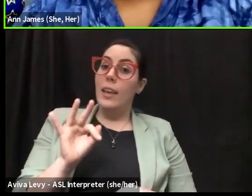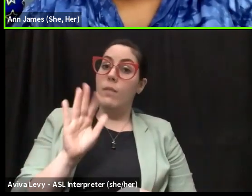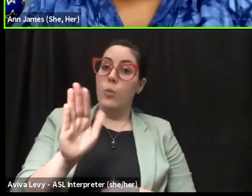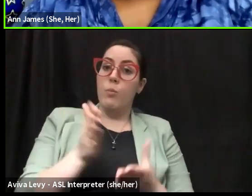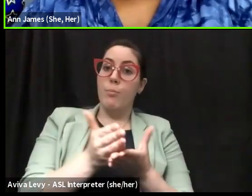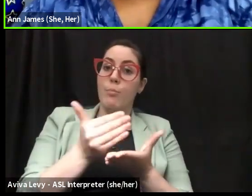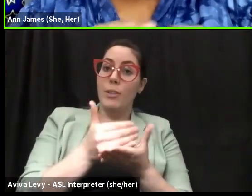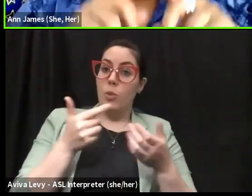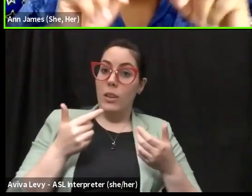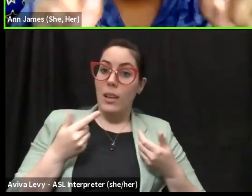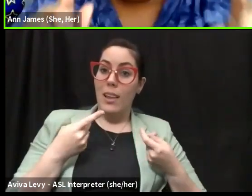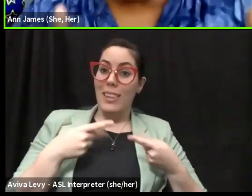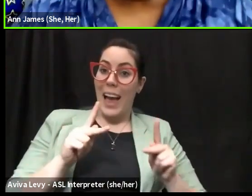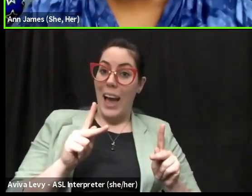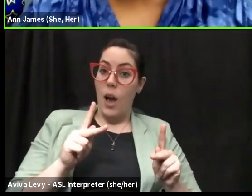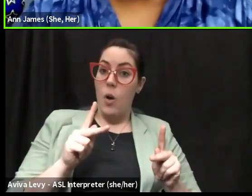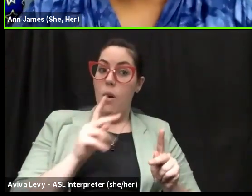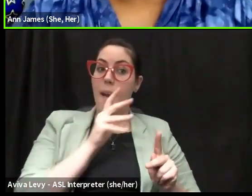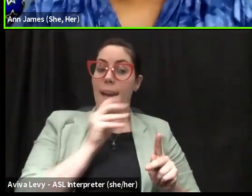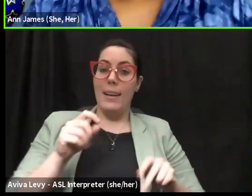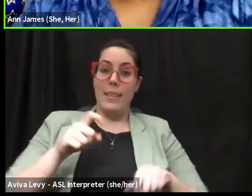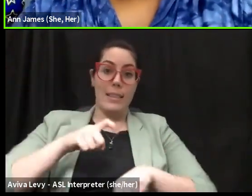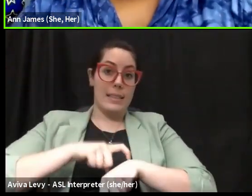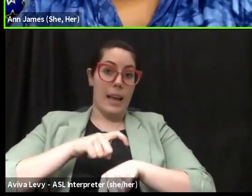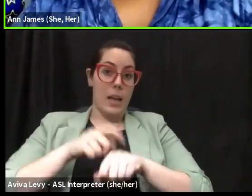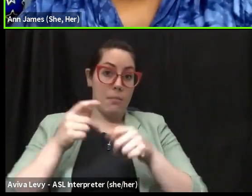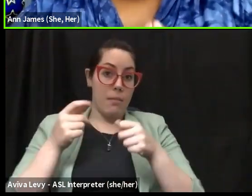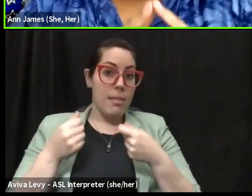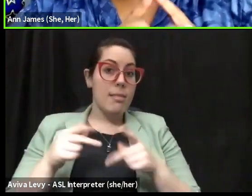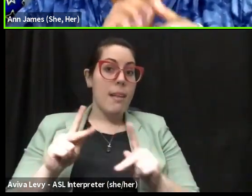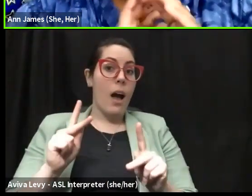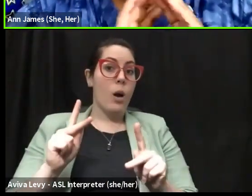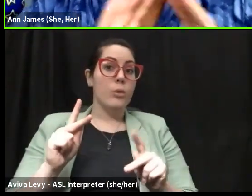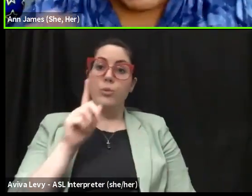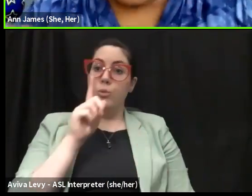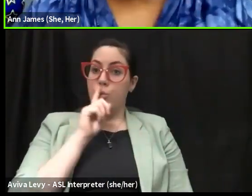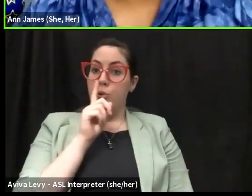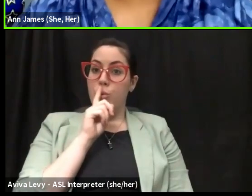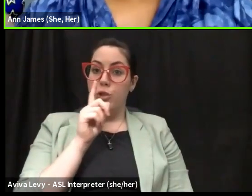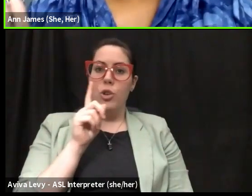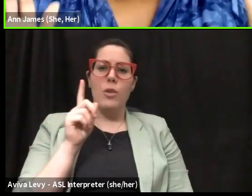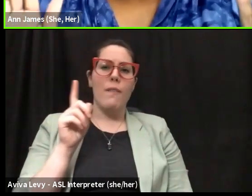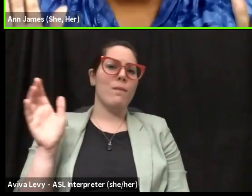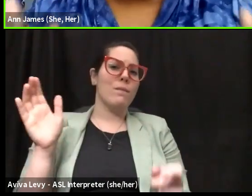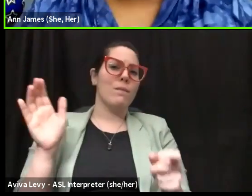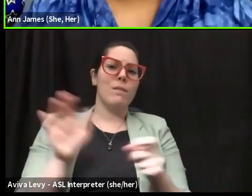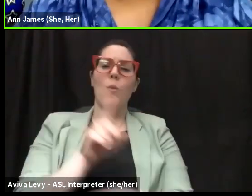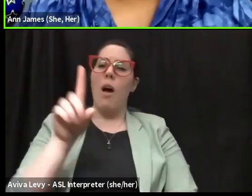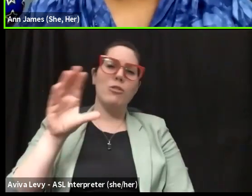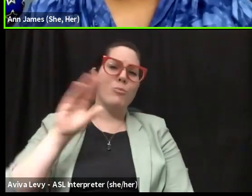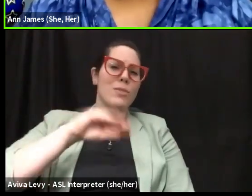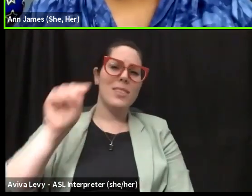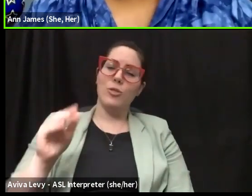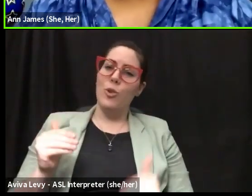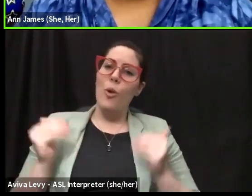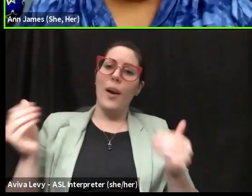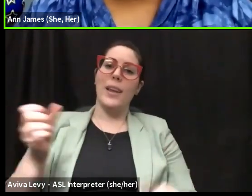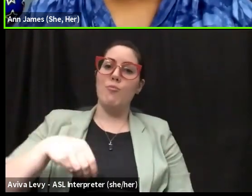and the time frame allows, that you should 100% have an